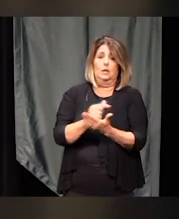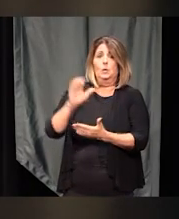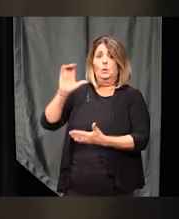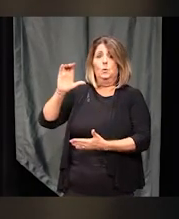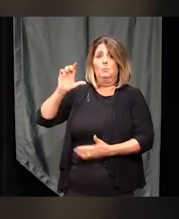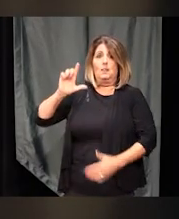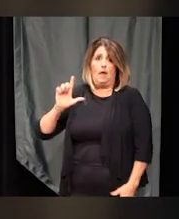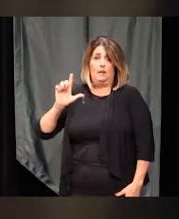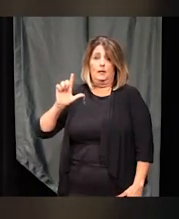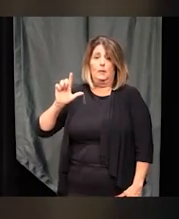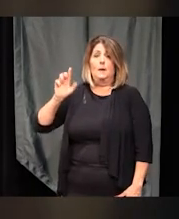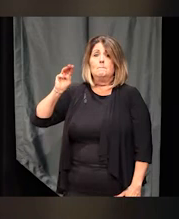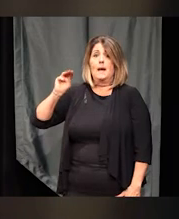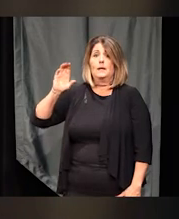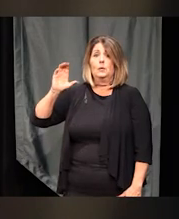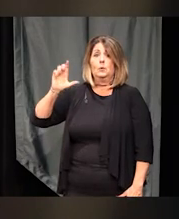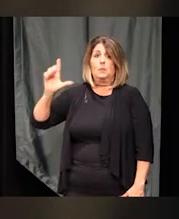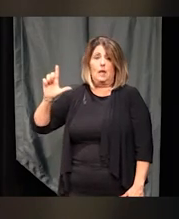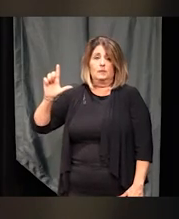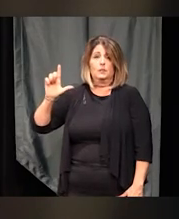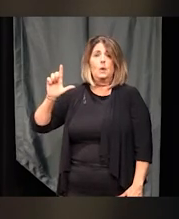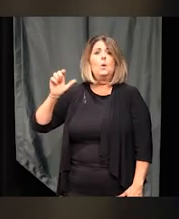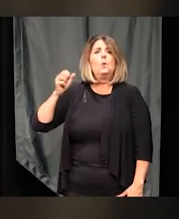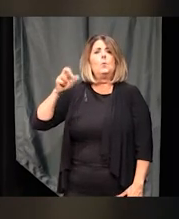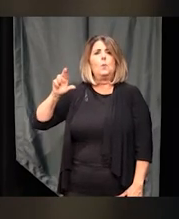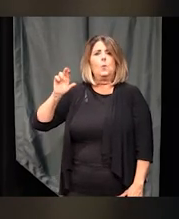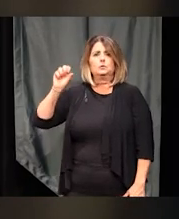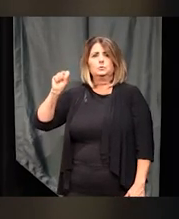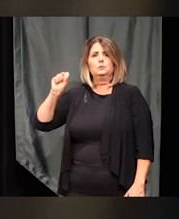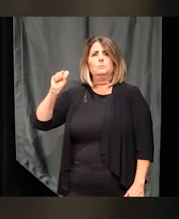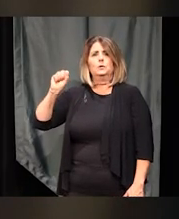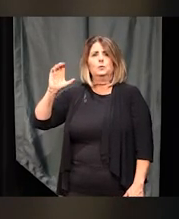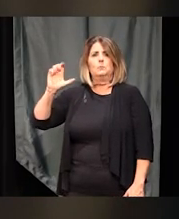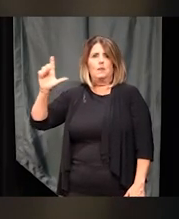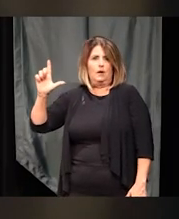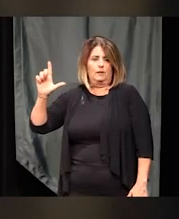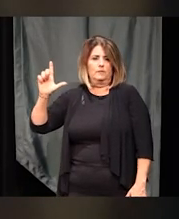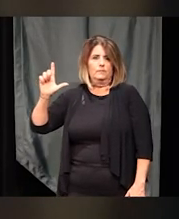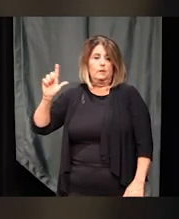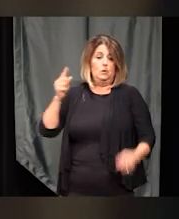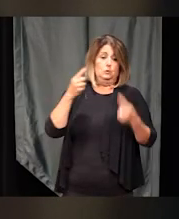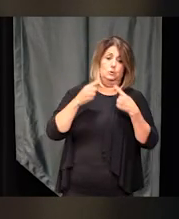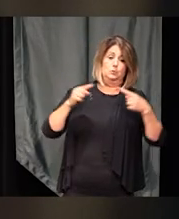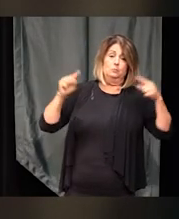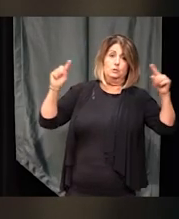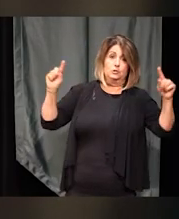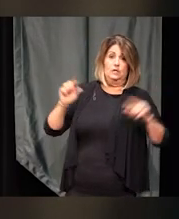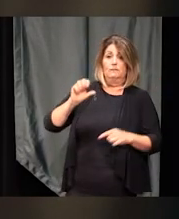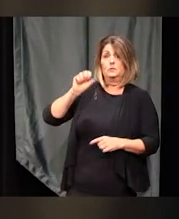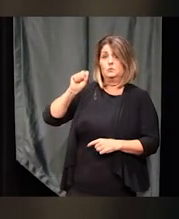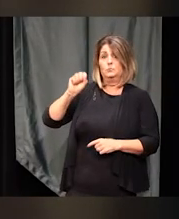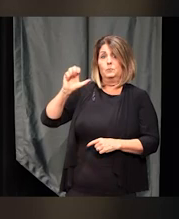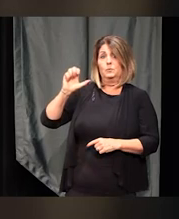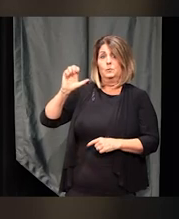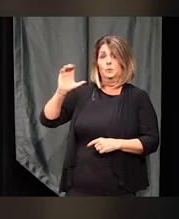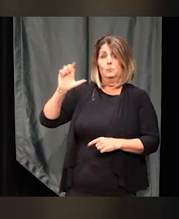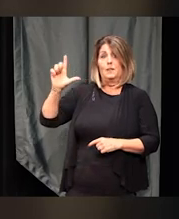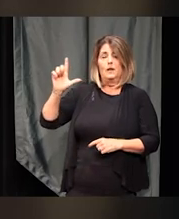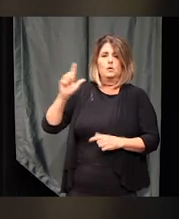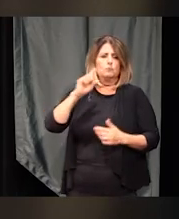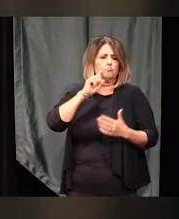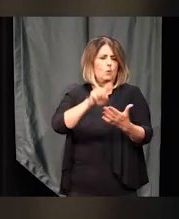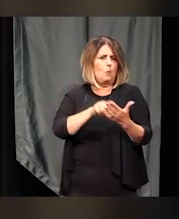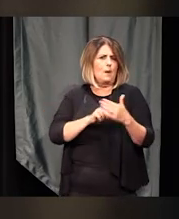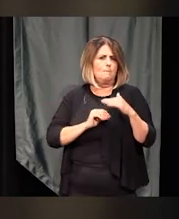laude, magna cum laude, or summa cum laude. To achieve summa cum laude requires